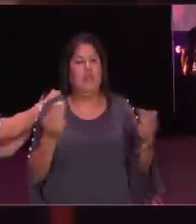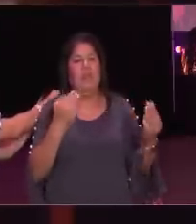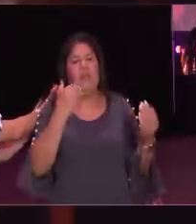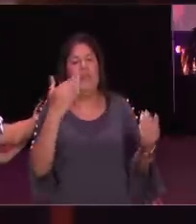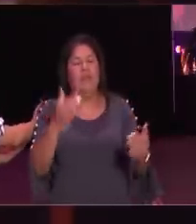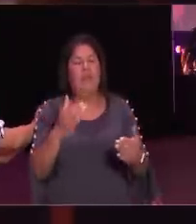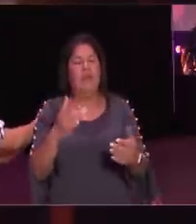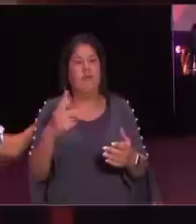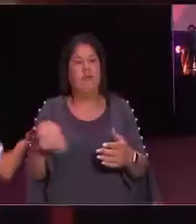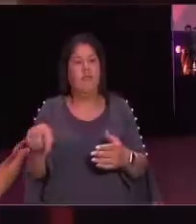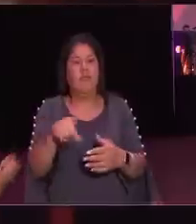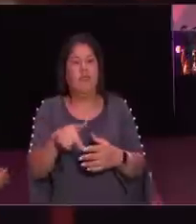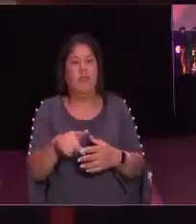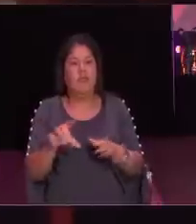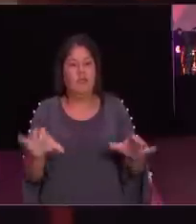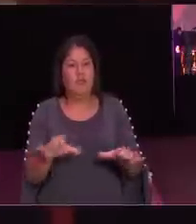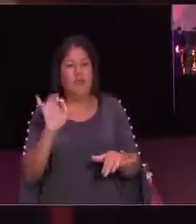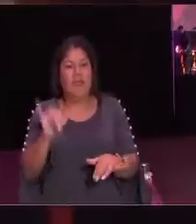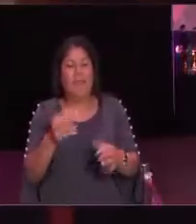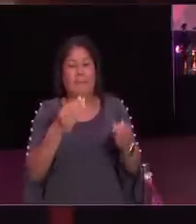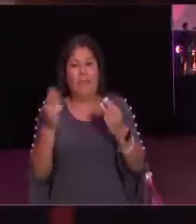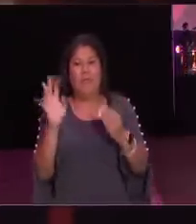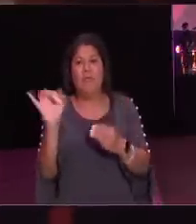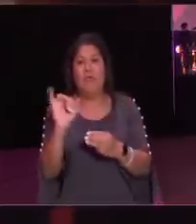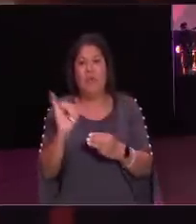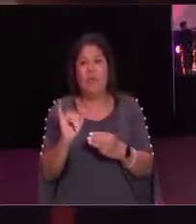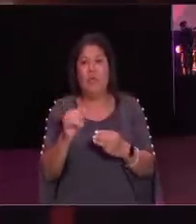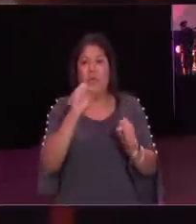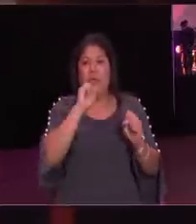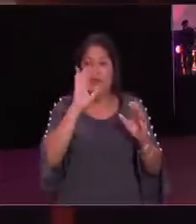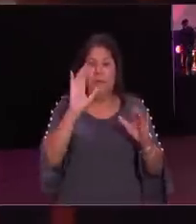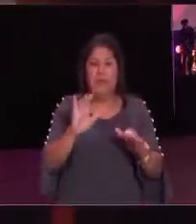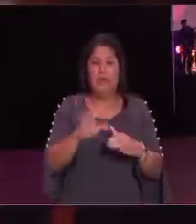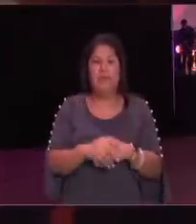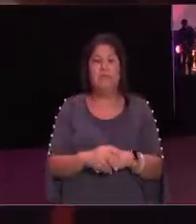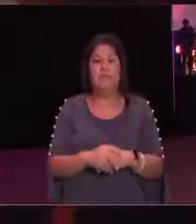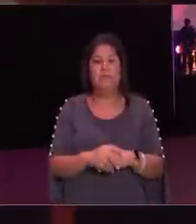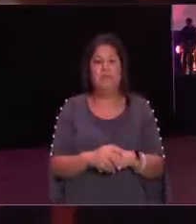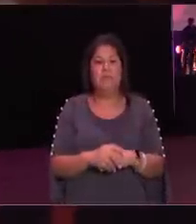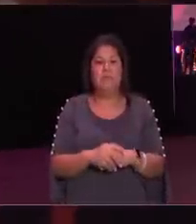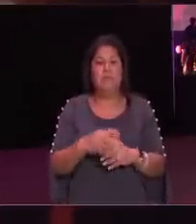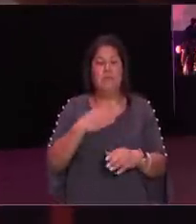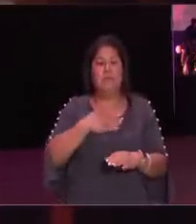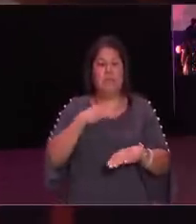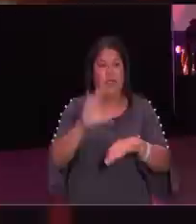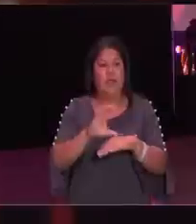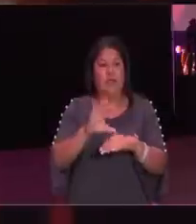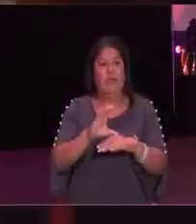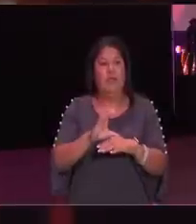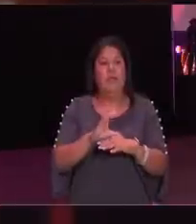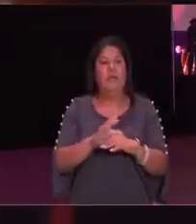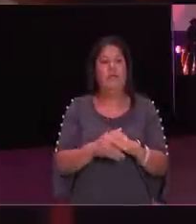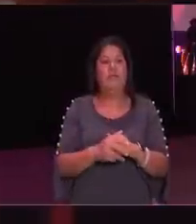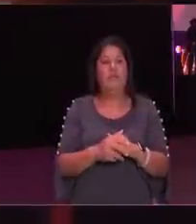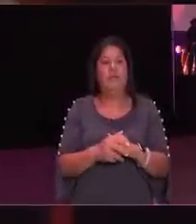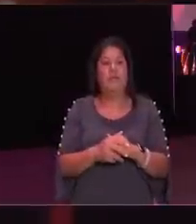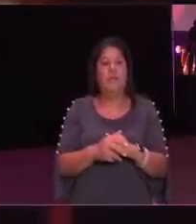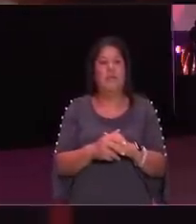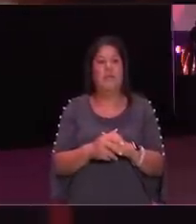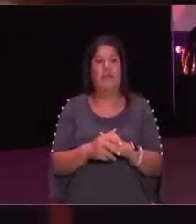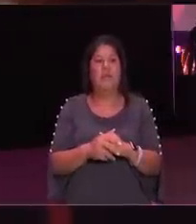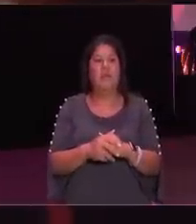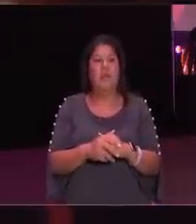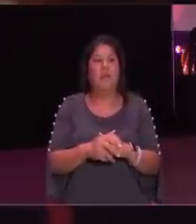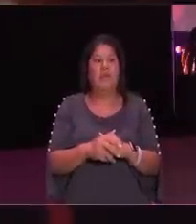Thank God for all those that are doing that ministry as well. God bless them. To my church that we so humbly get